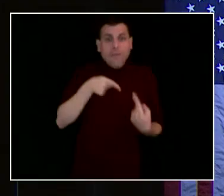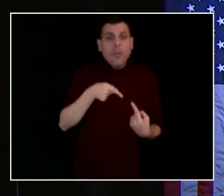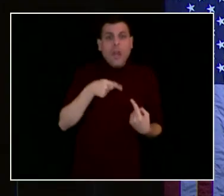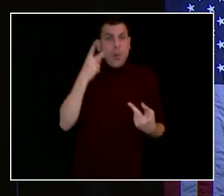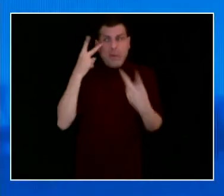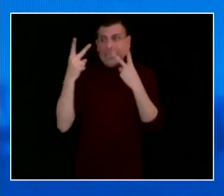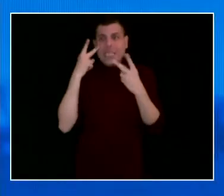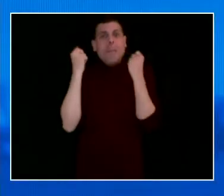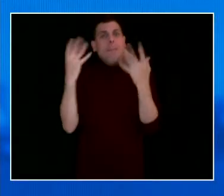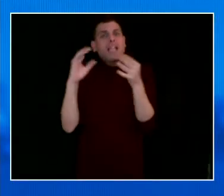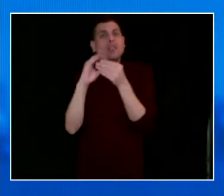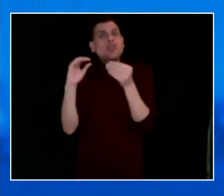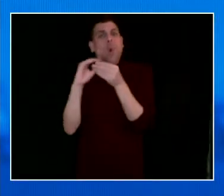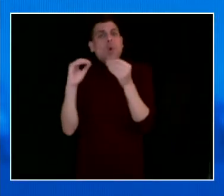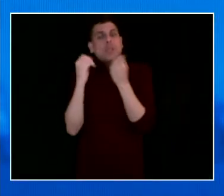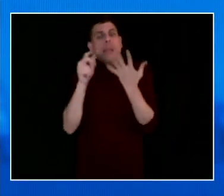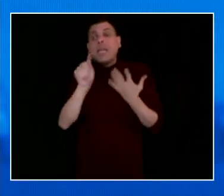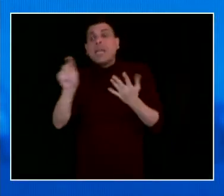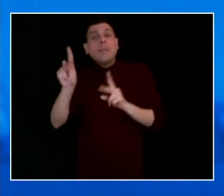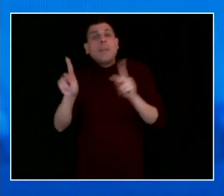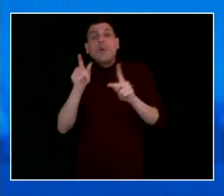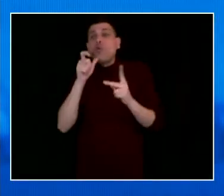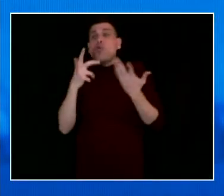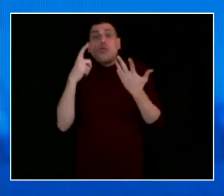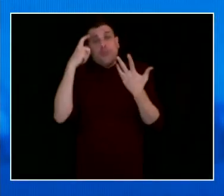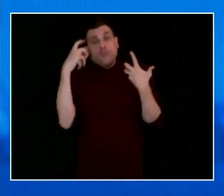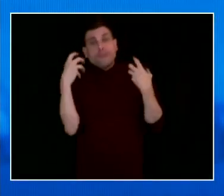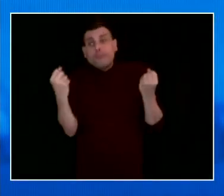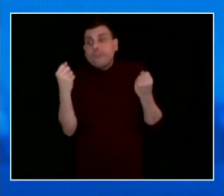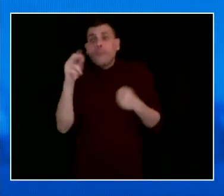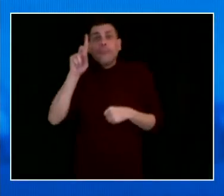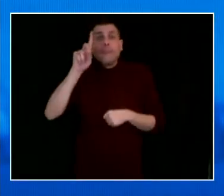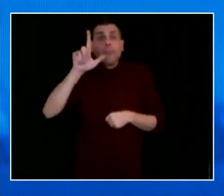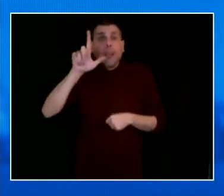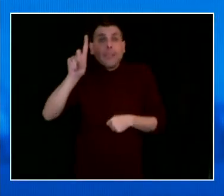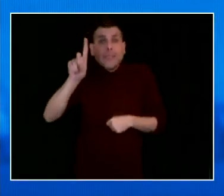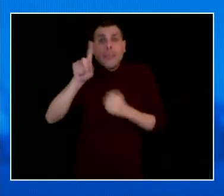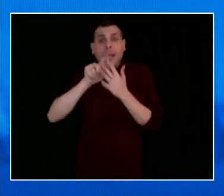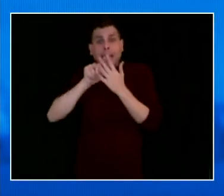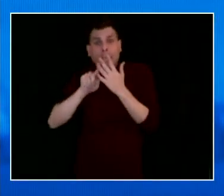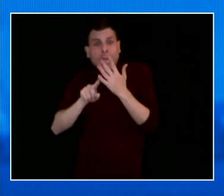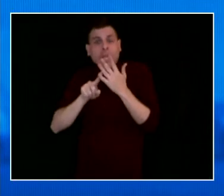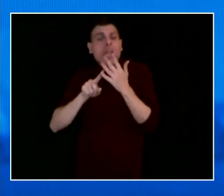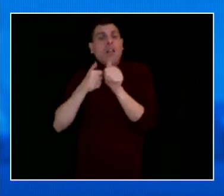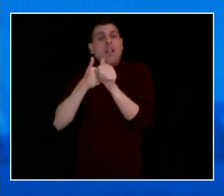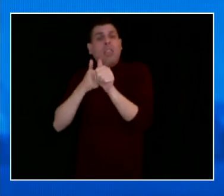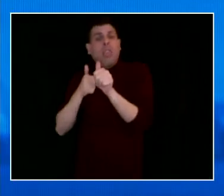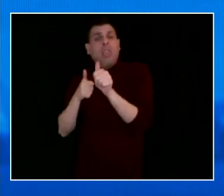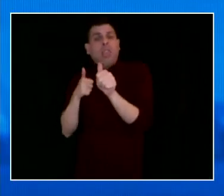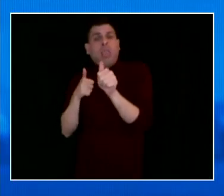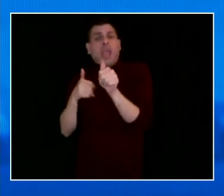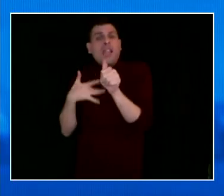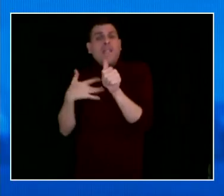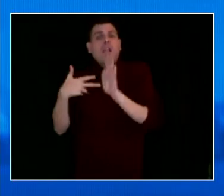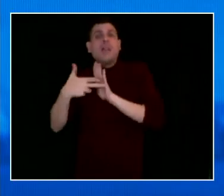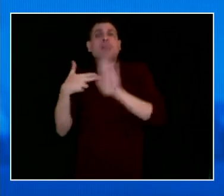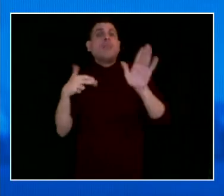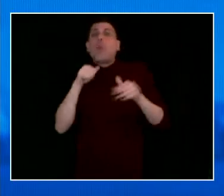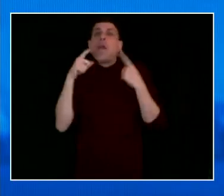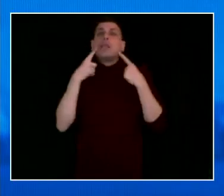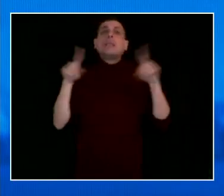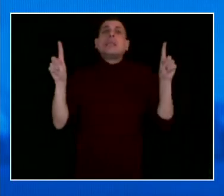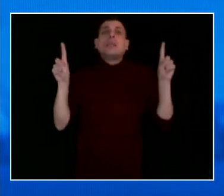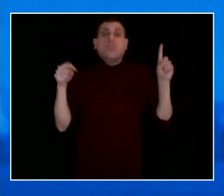the support I needed just did not exist. I was called the D student, the dumb student. I dreaded going to school